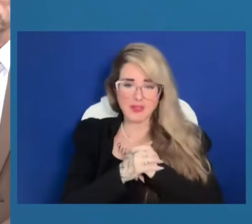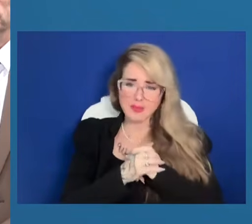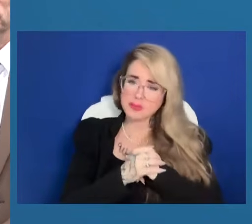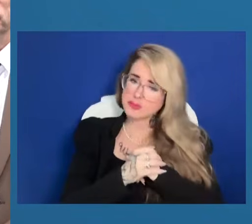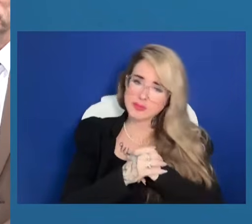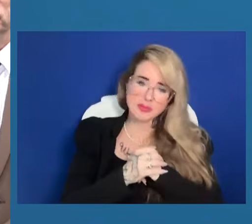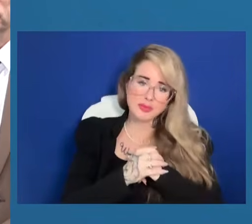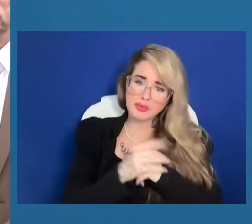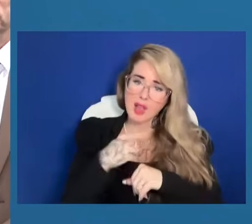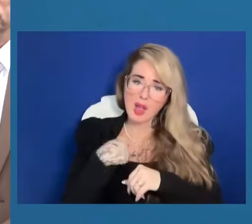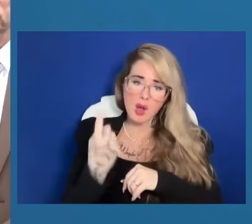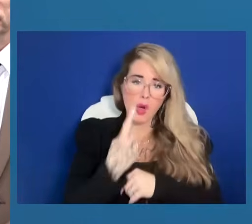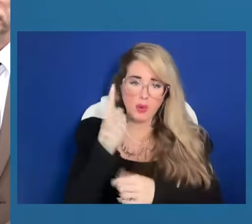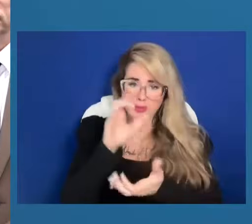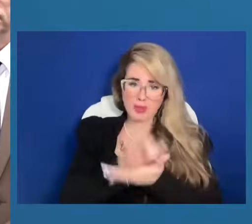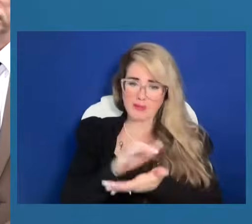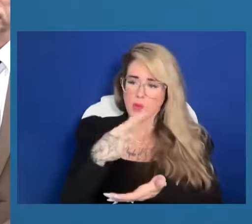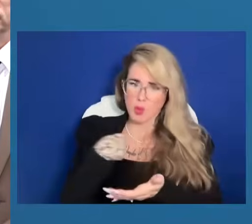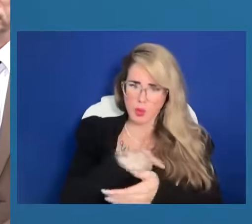I've always believed we're better than this.